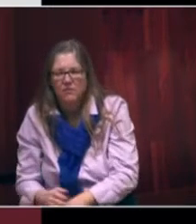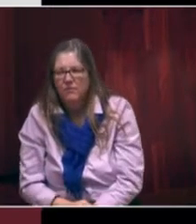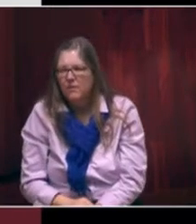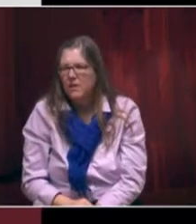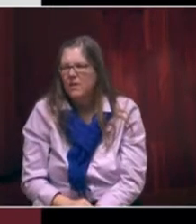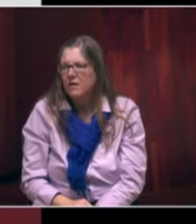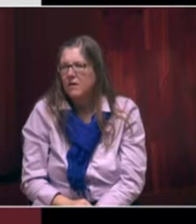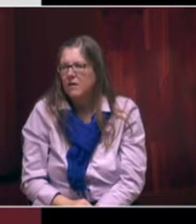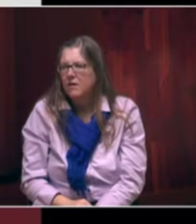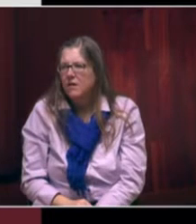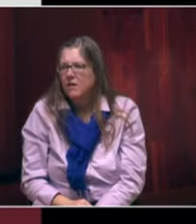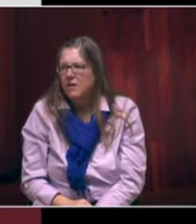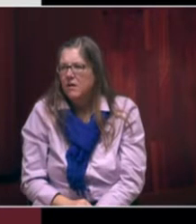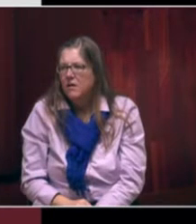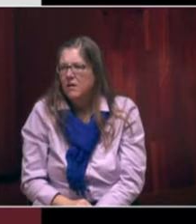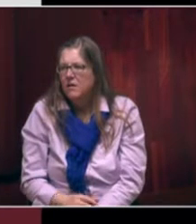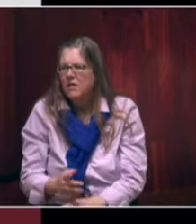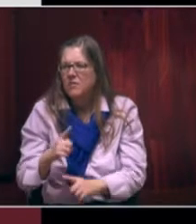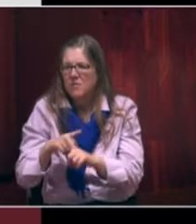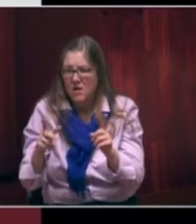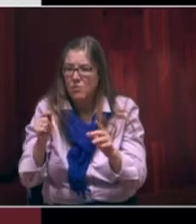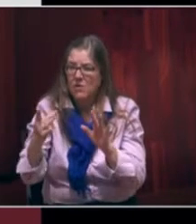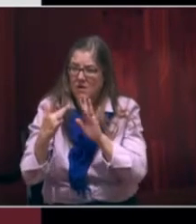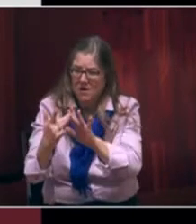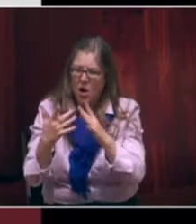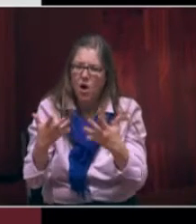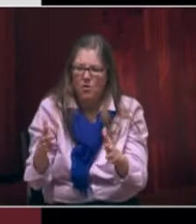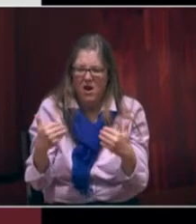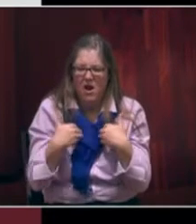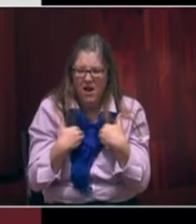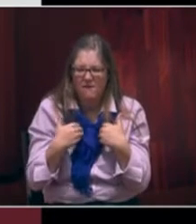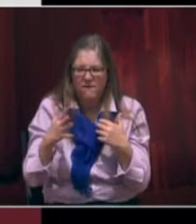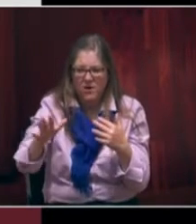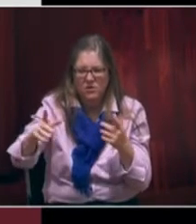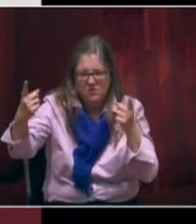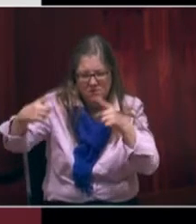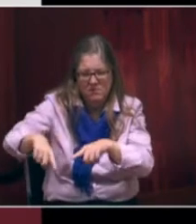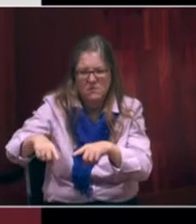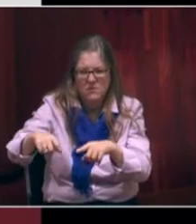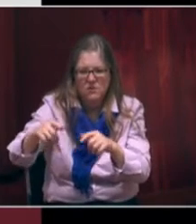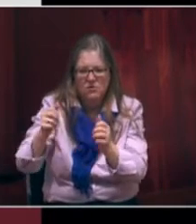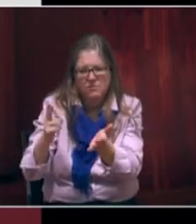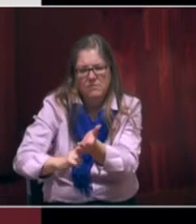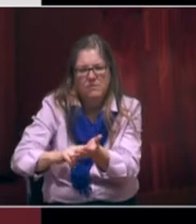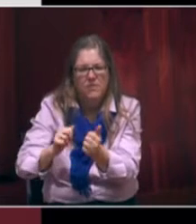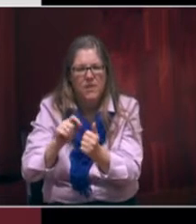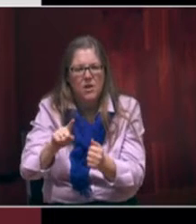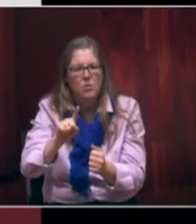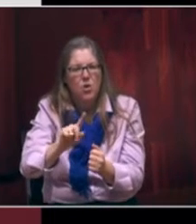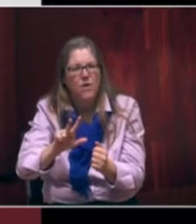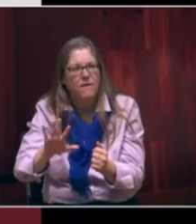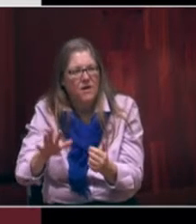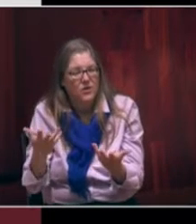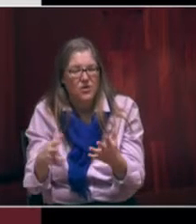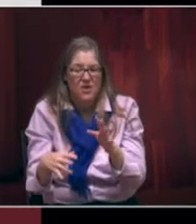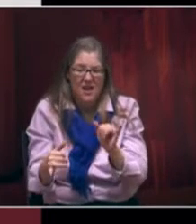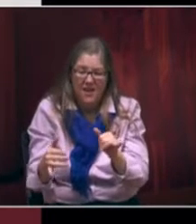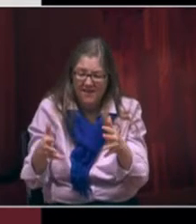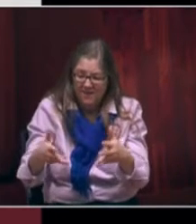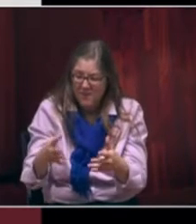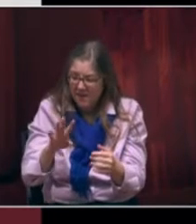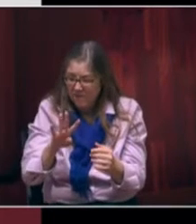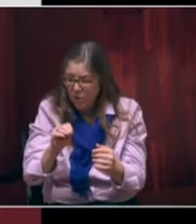But at that time, we'll already have in hand your disposal concurrence. So those 40% or so